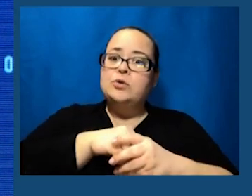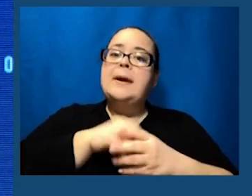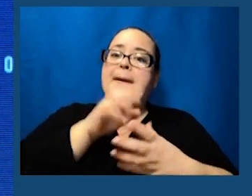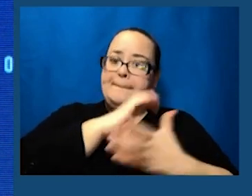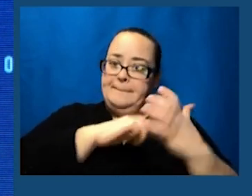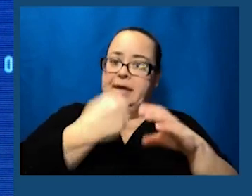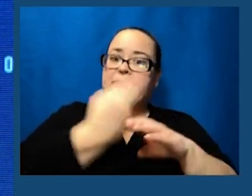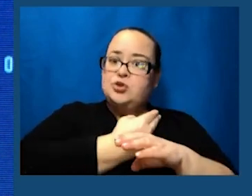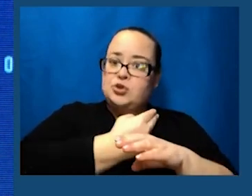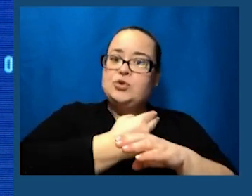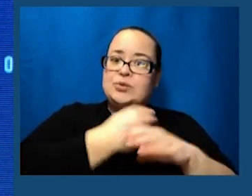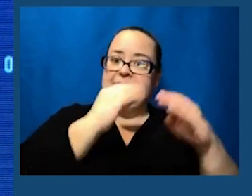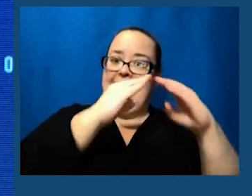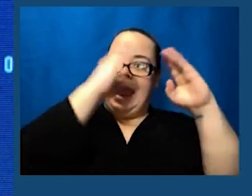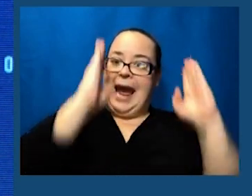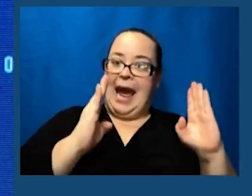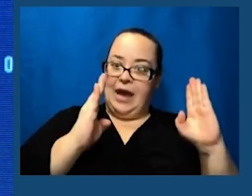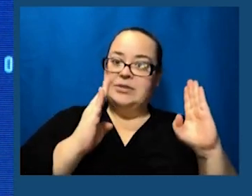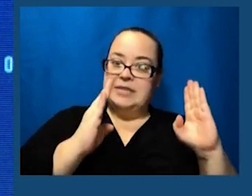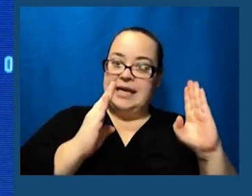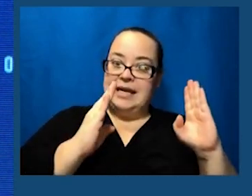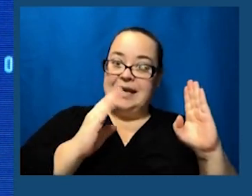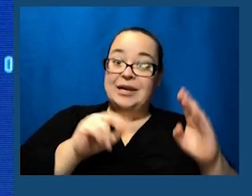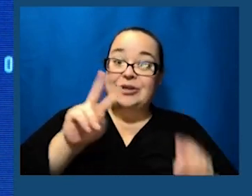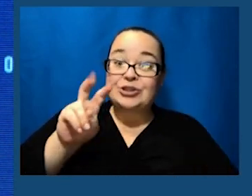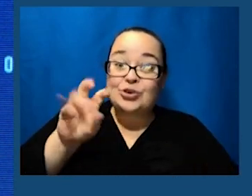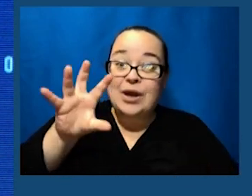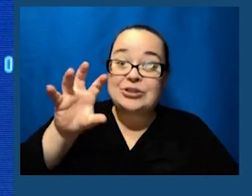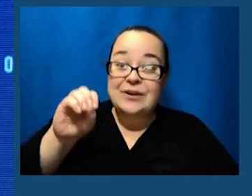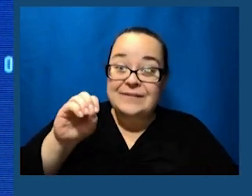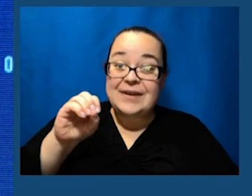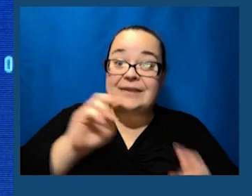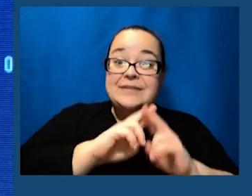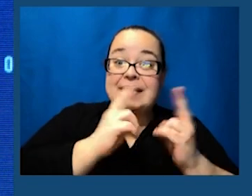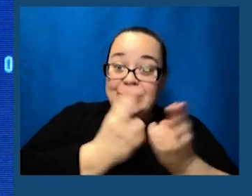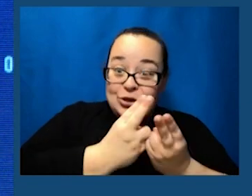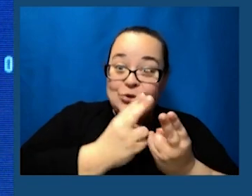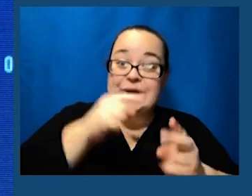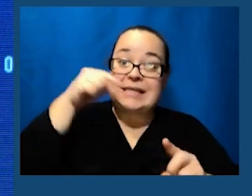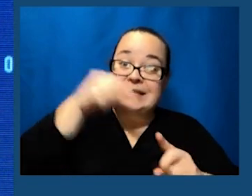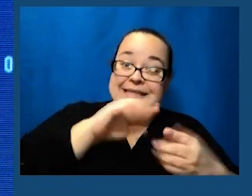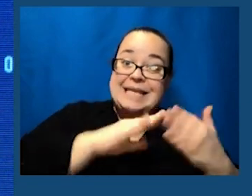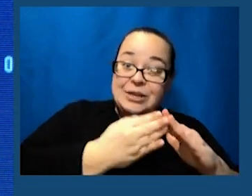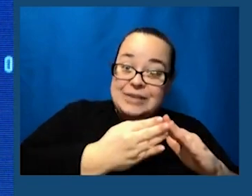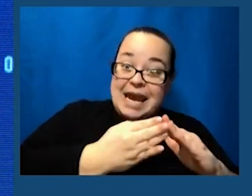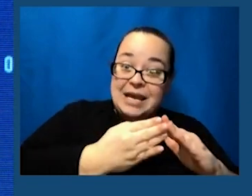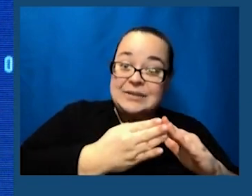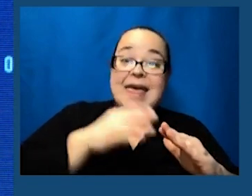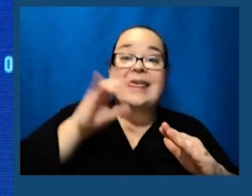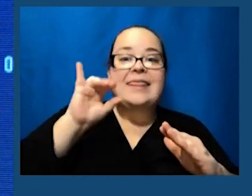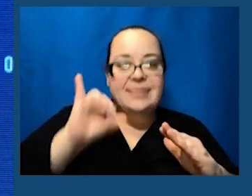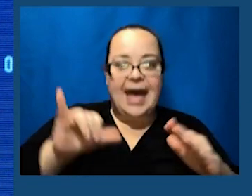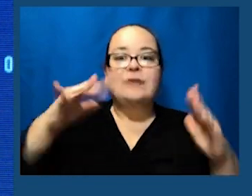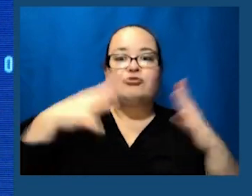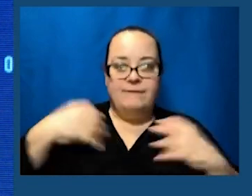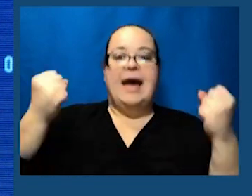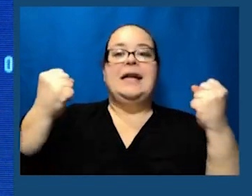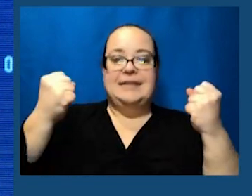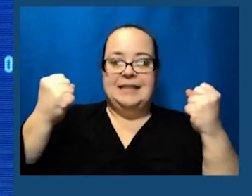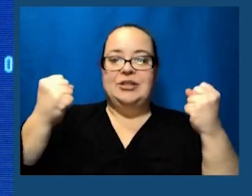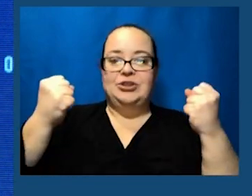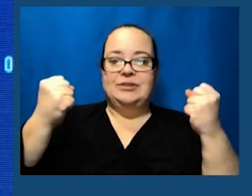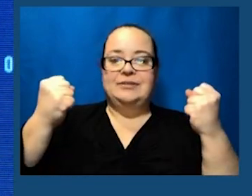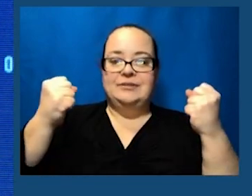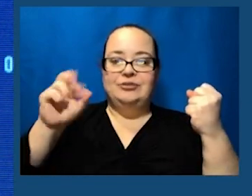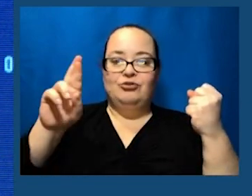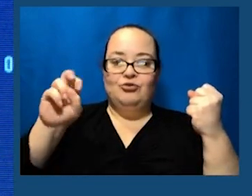in 250 units of housing in the downtowns. That's revitalization. And that's how